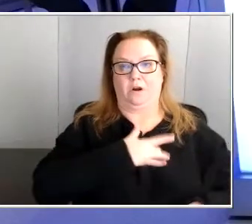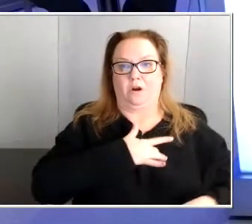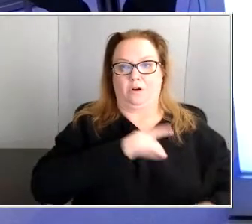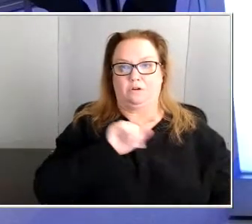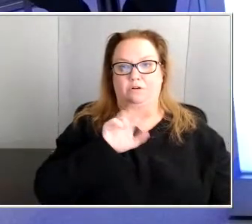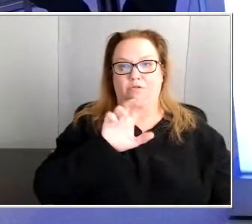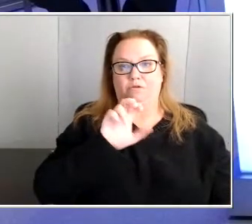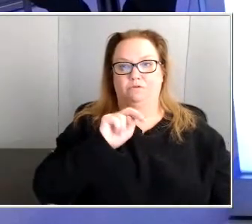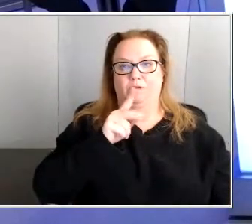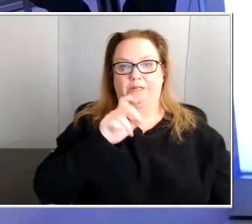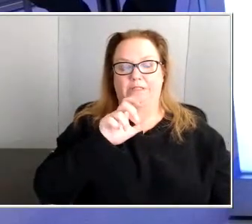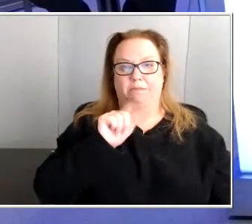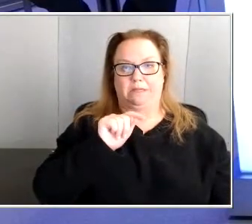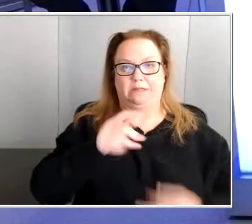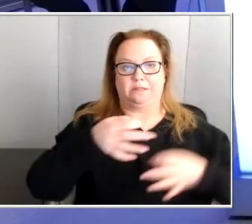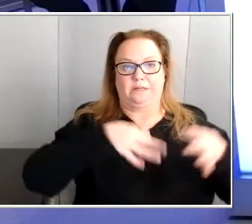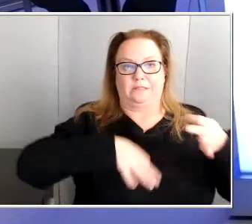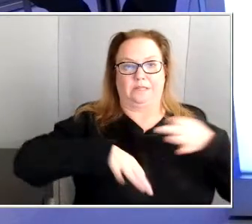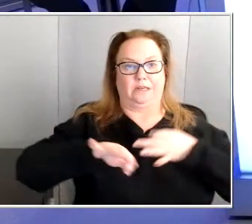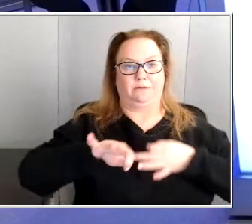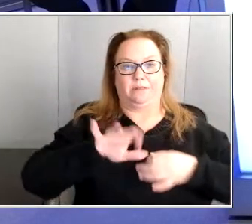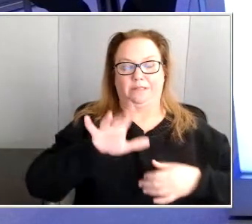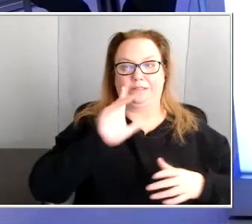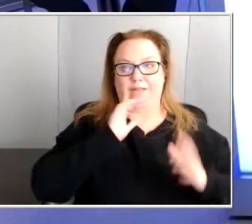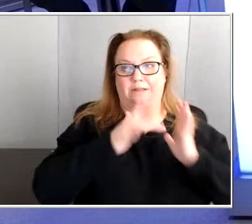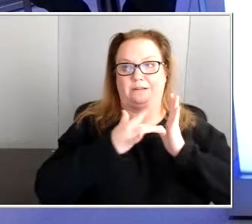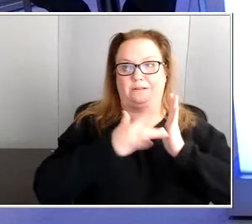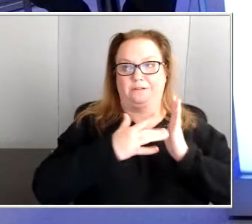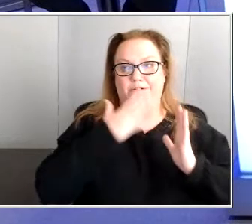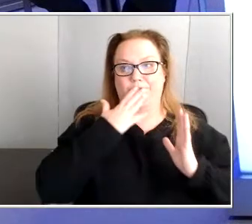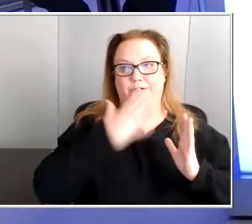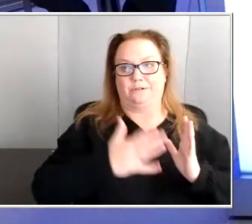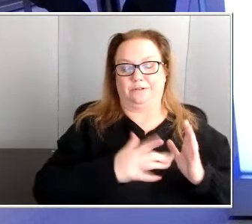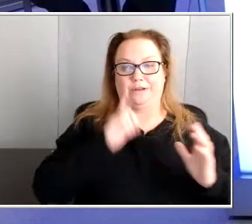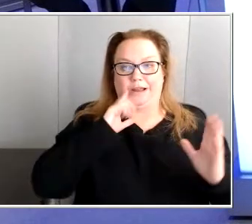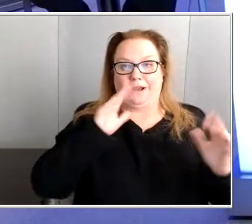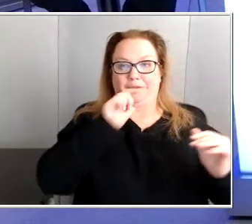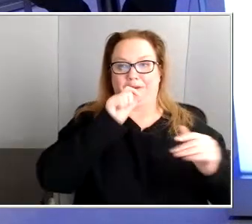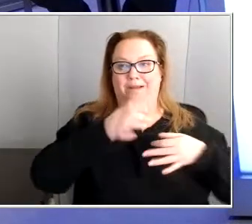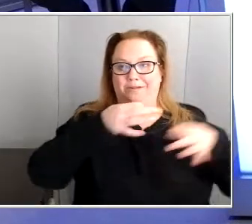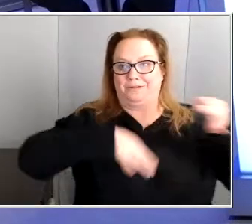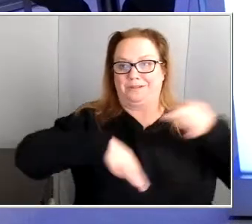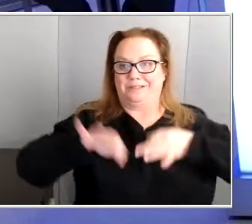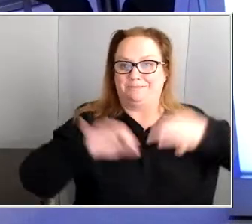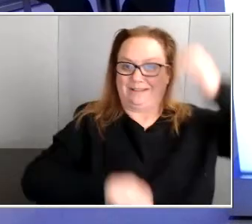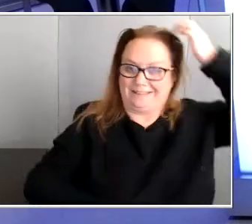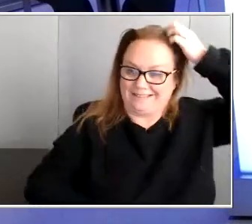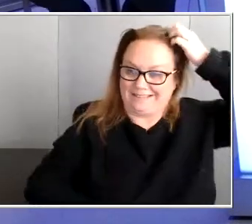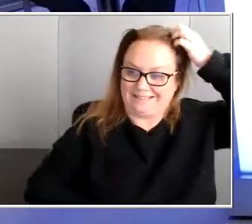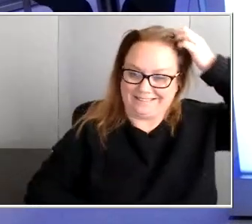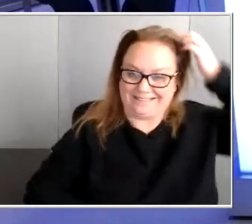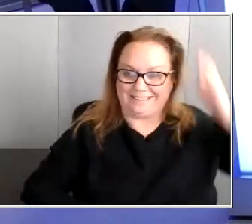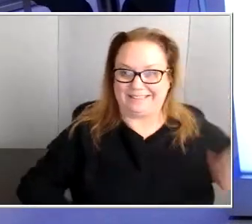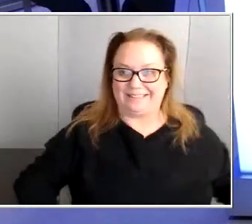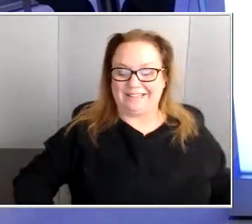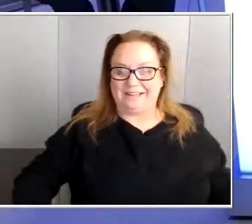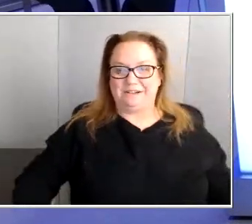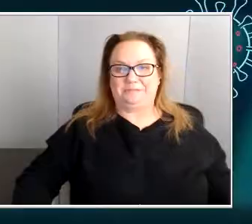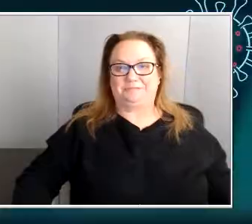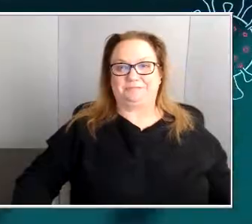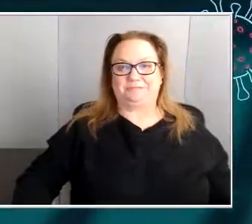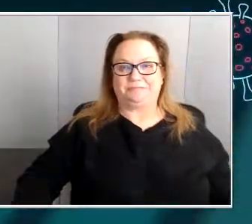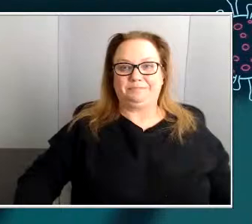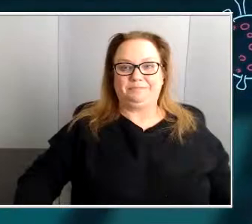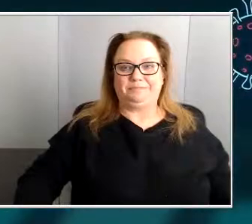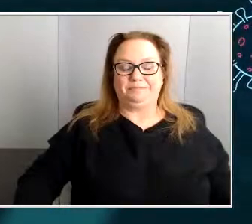when this technology gets so good? I hope not. He's like, what is my job going to be? All right, let's get our COVID count today for